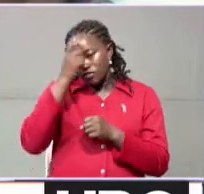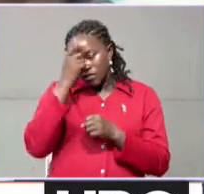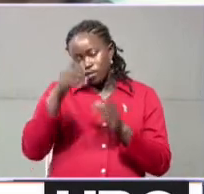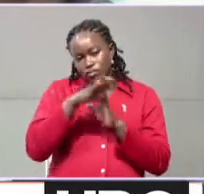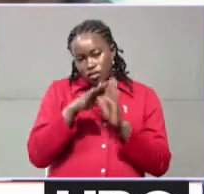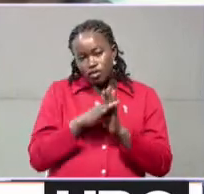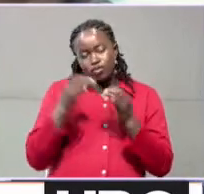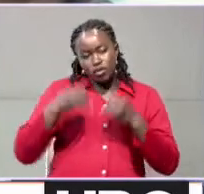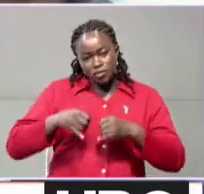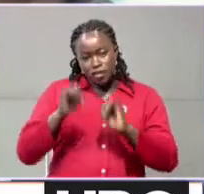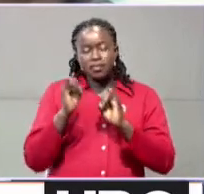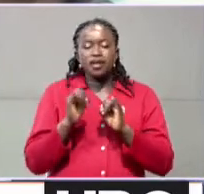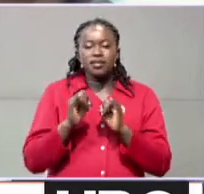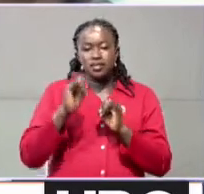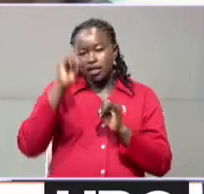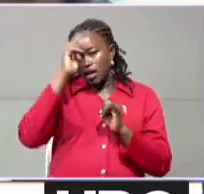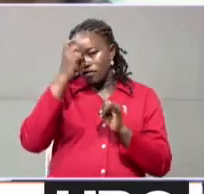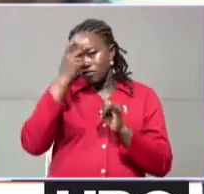government